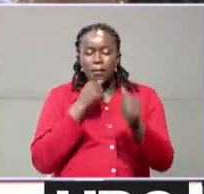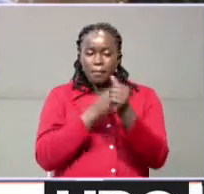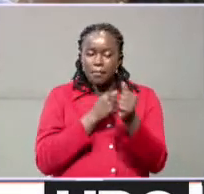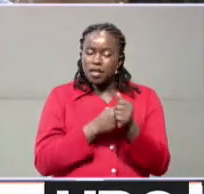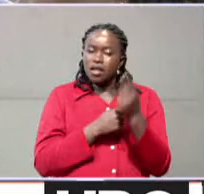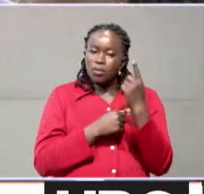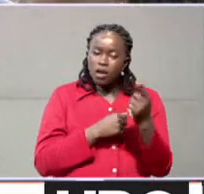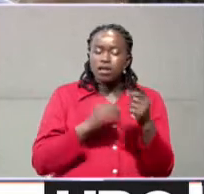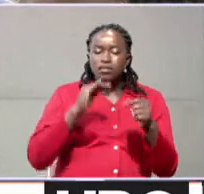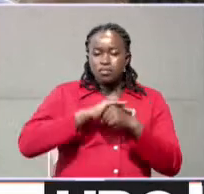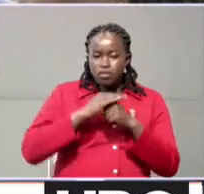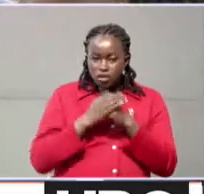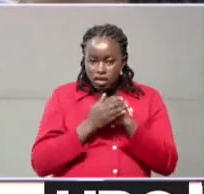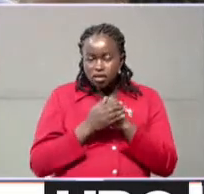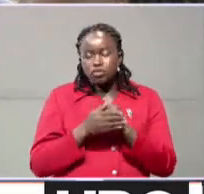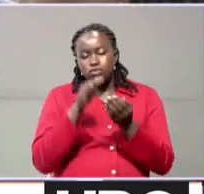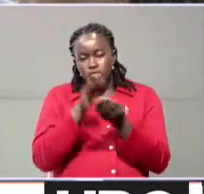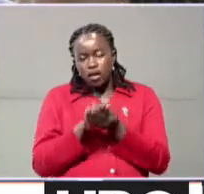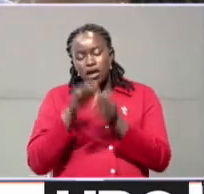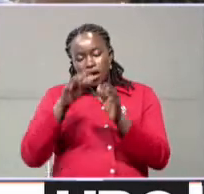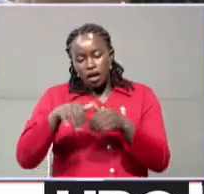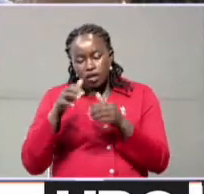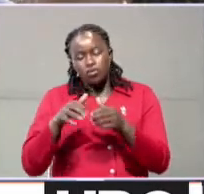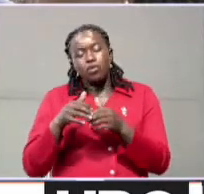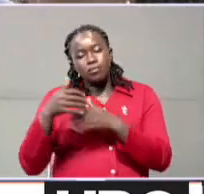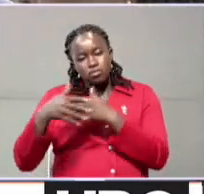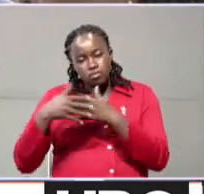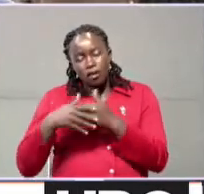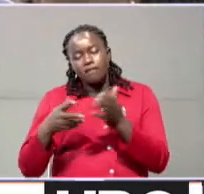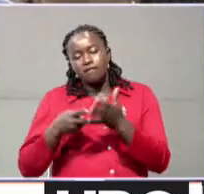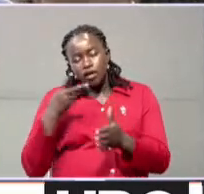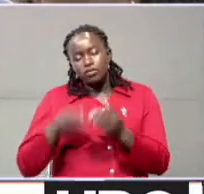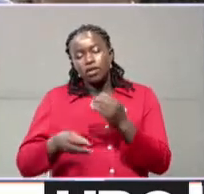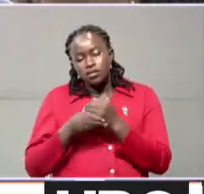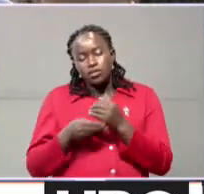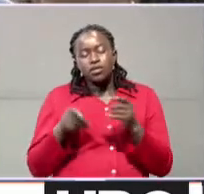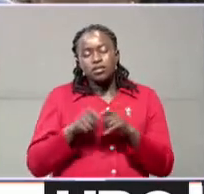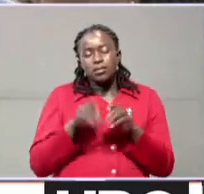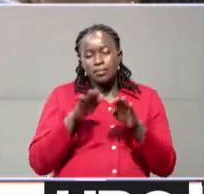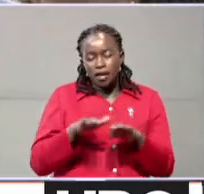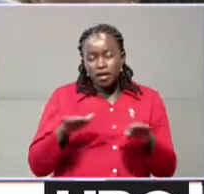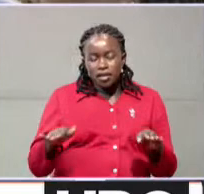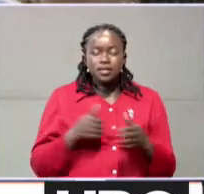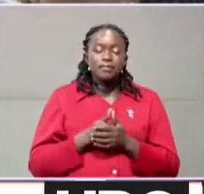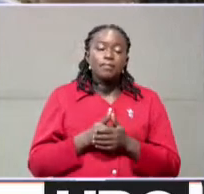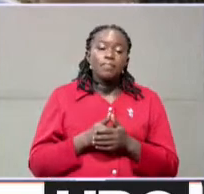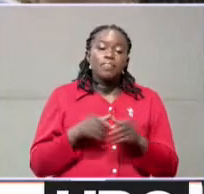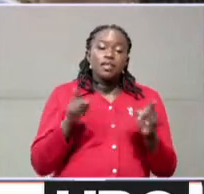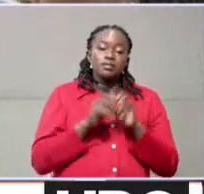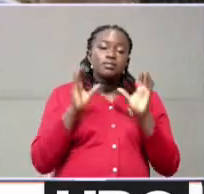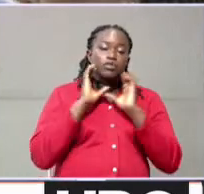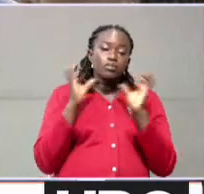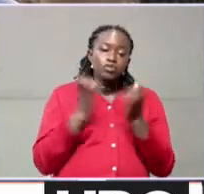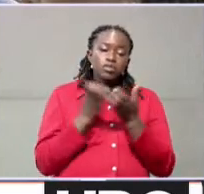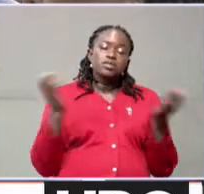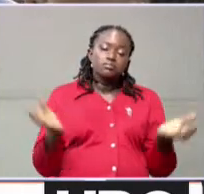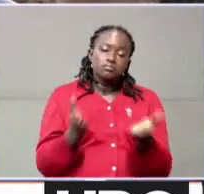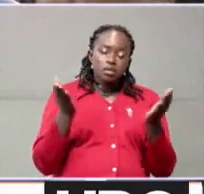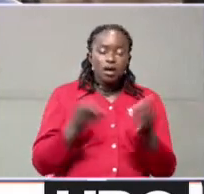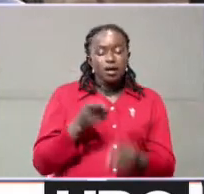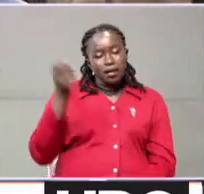products on storage aggro processing value addition and marketing and community mobilization mind